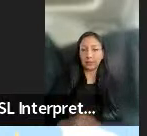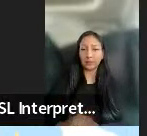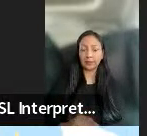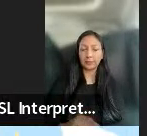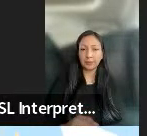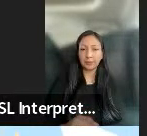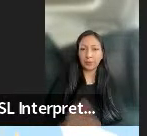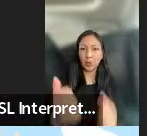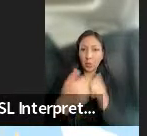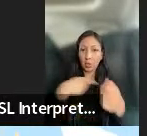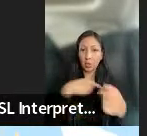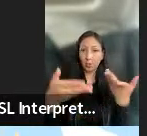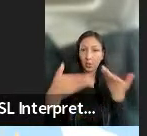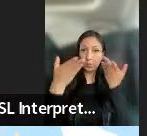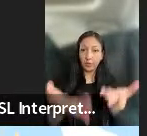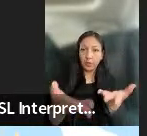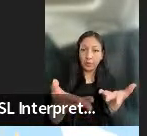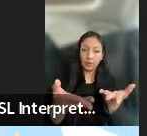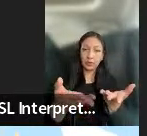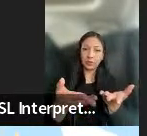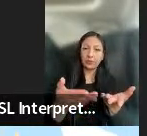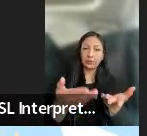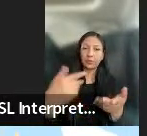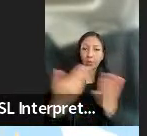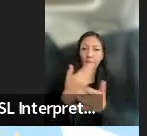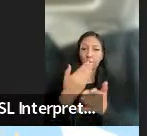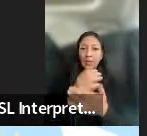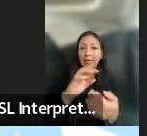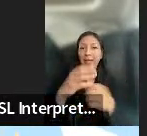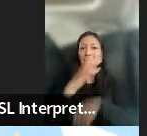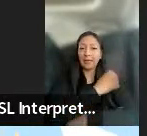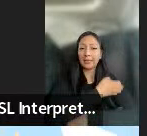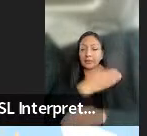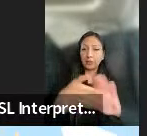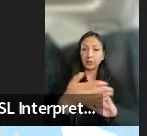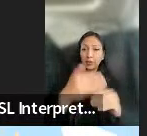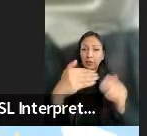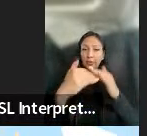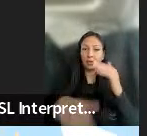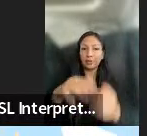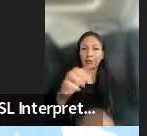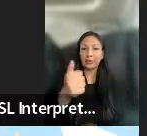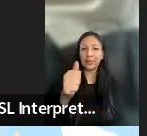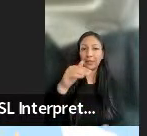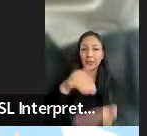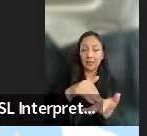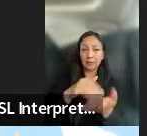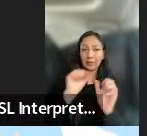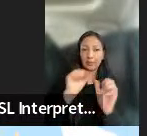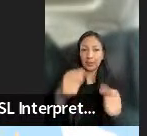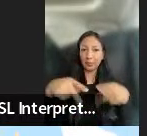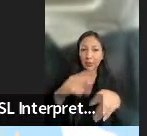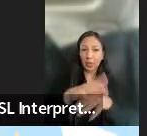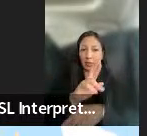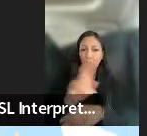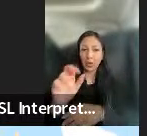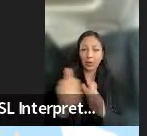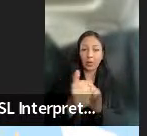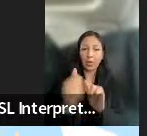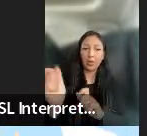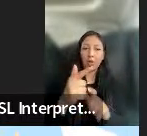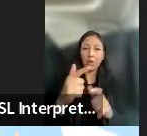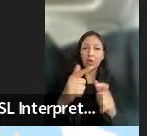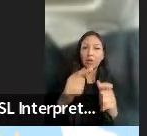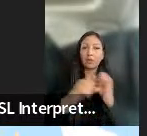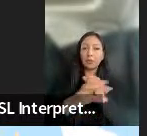With our proposal, renewable energy generation below 10,000 square feet would be permitted as of right in all commercial,